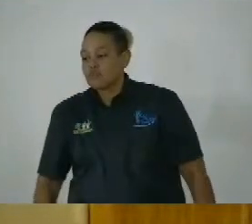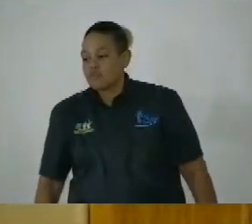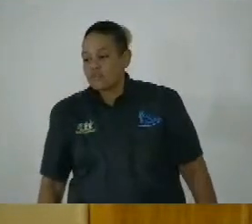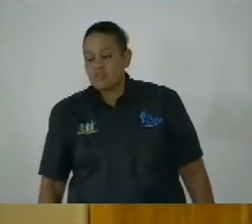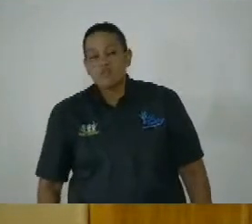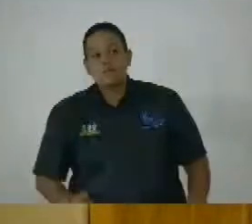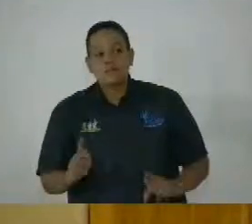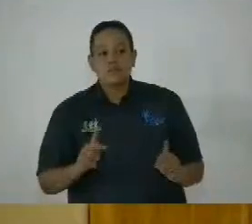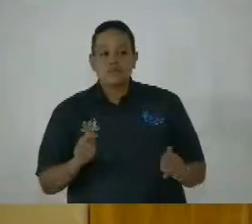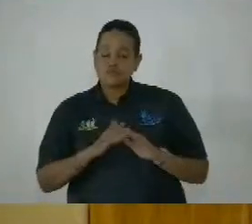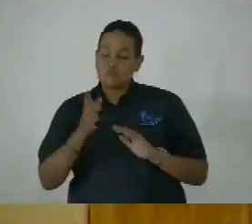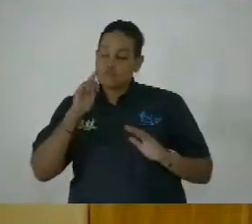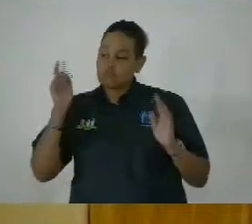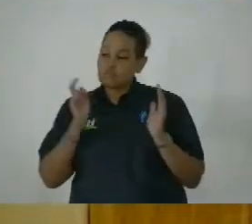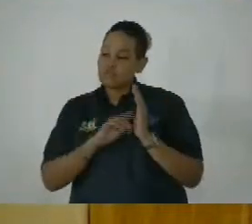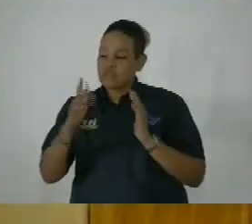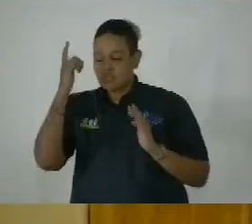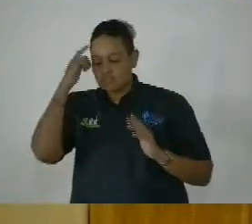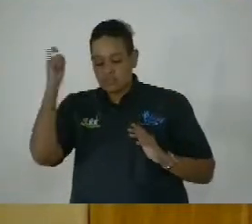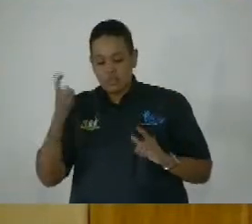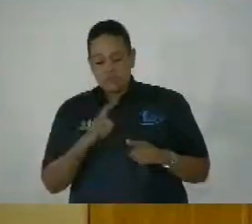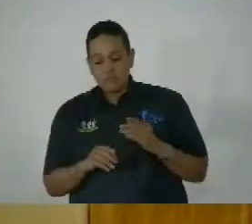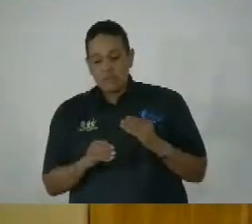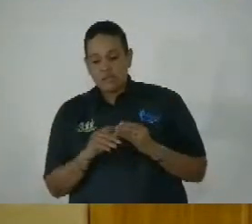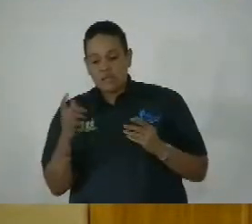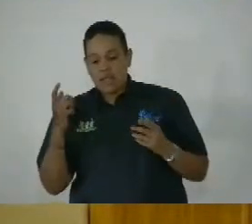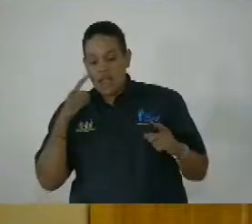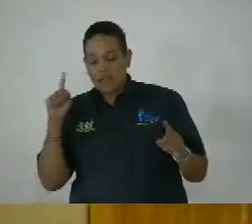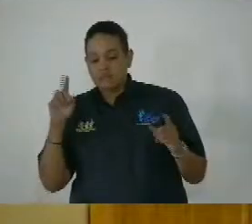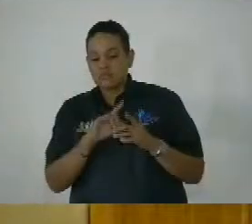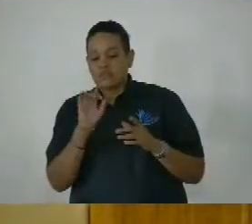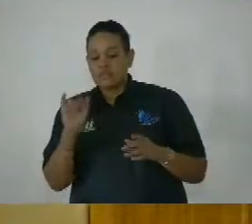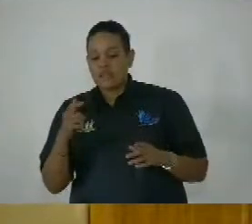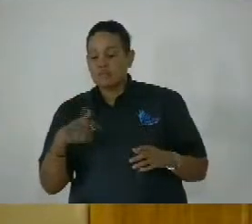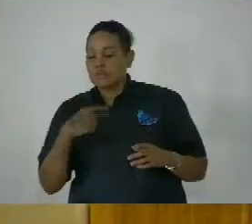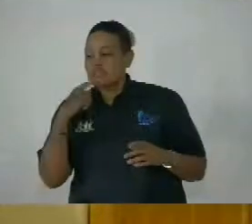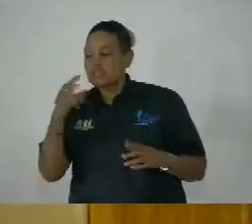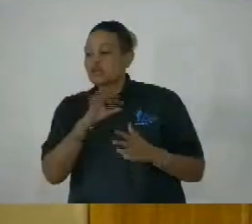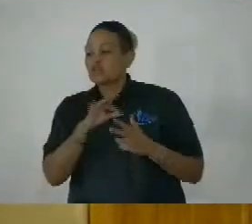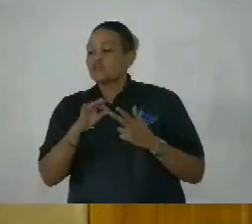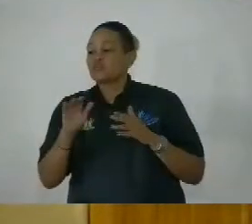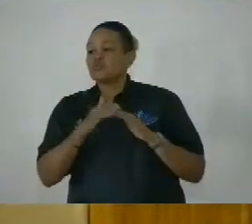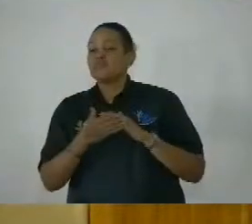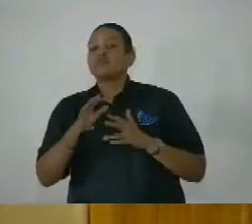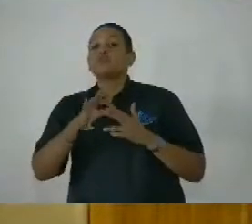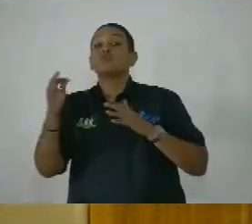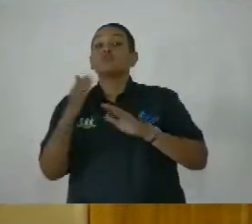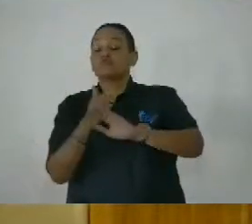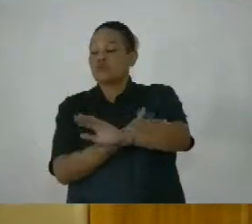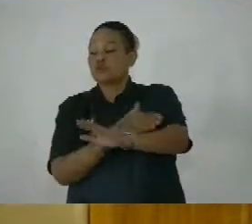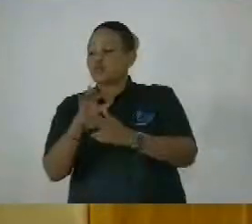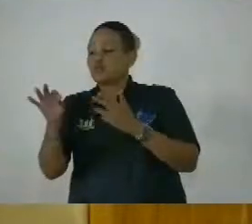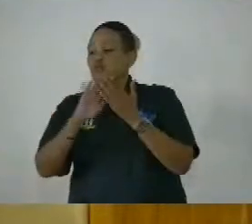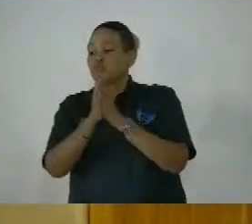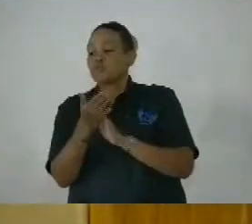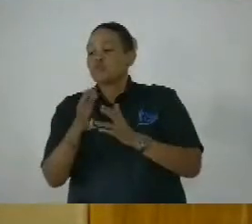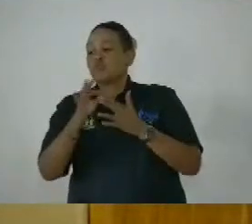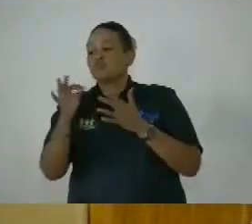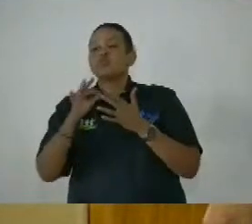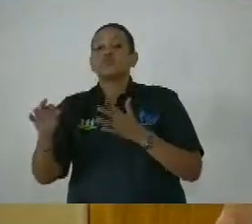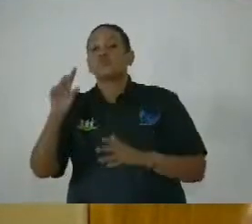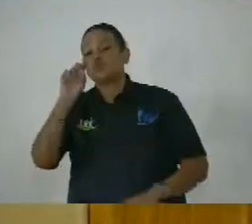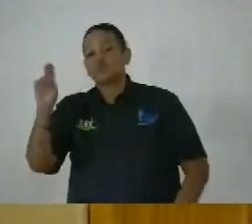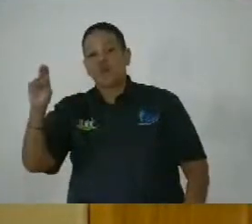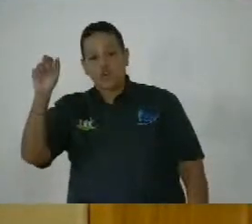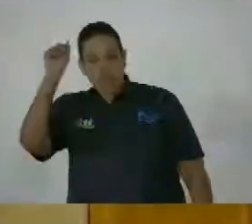The people of Jamaica will realize their dreams and their aspiration in that. We say, choose Jamaica, choose progress, choose peace, choose